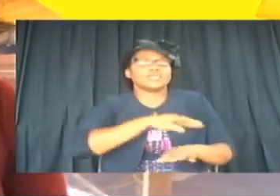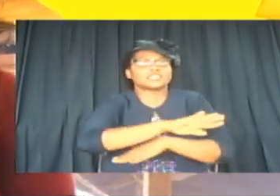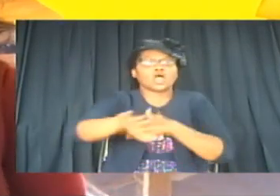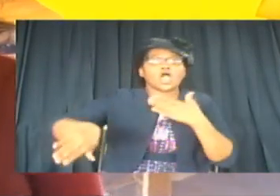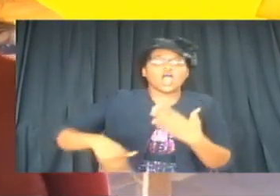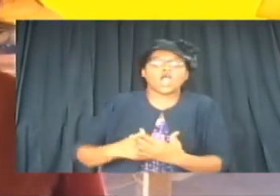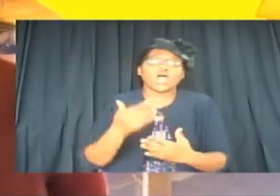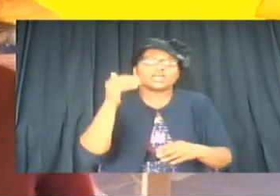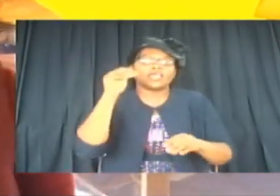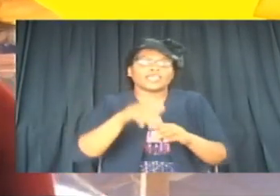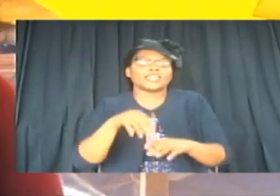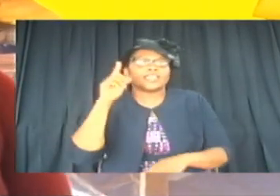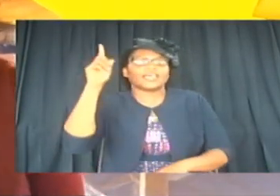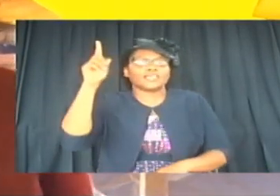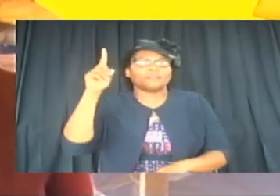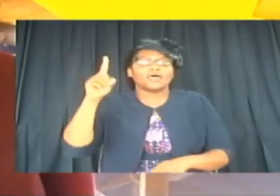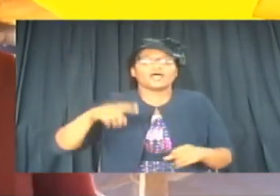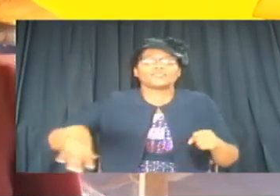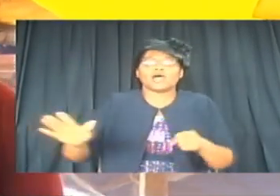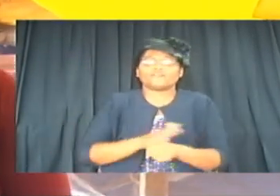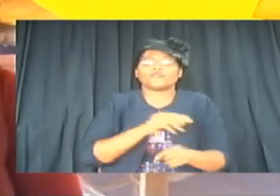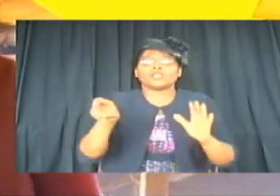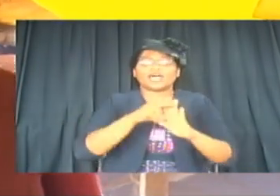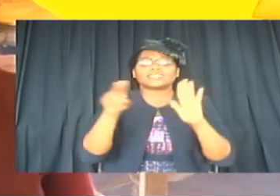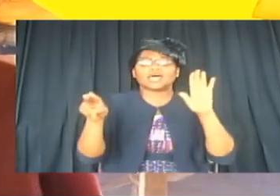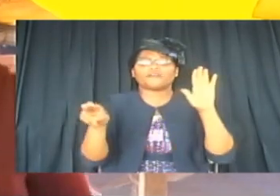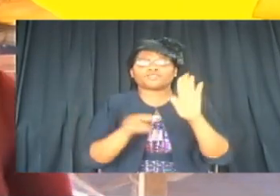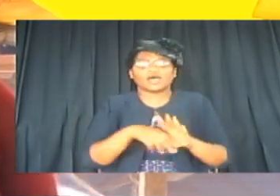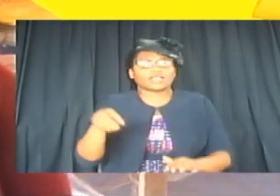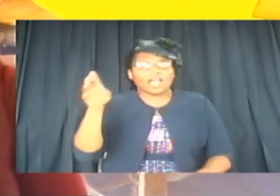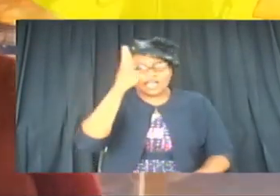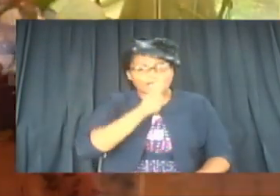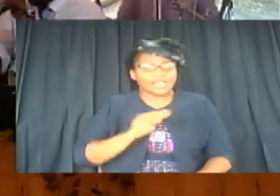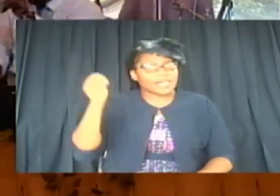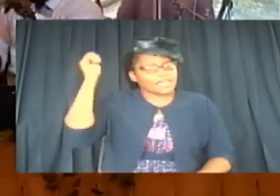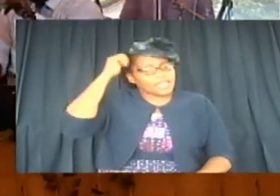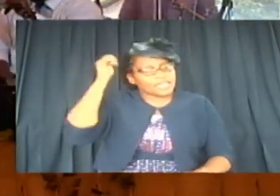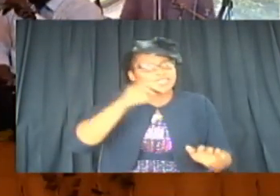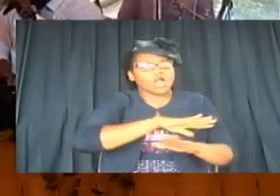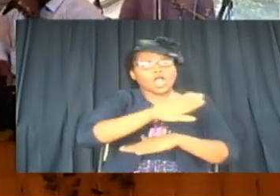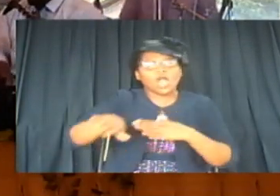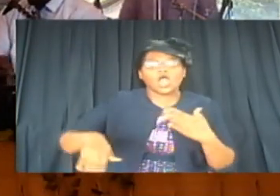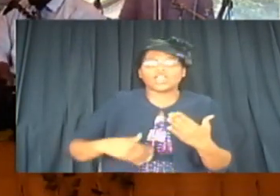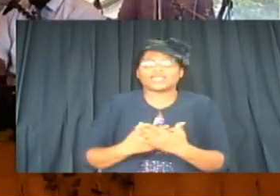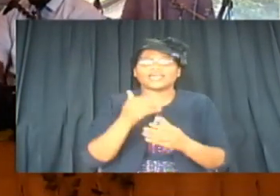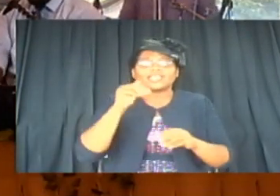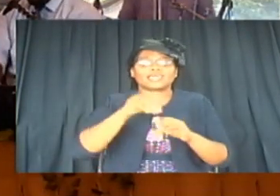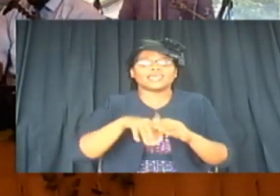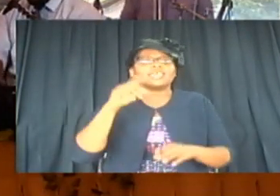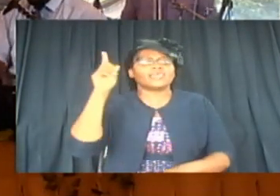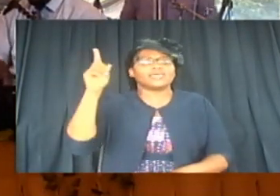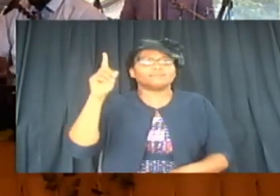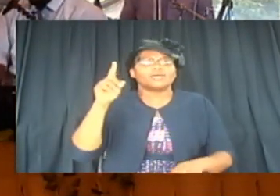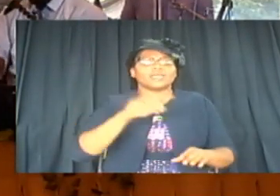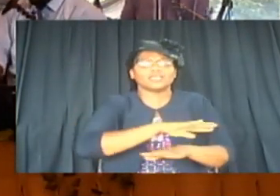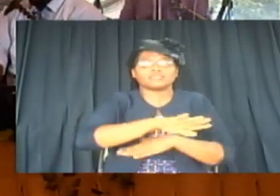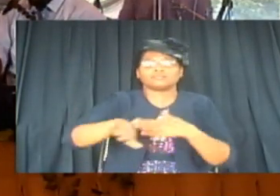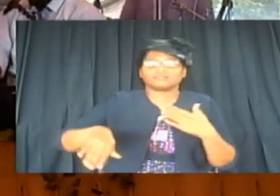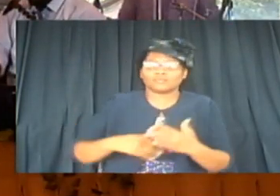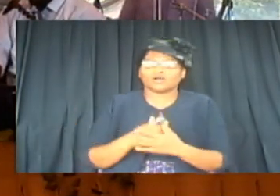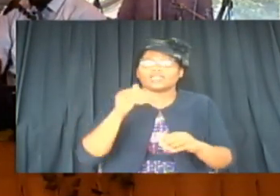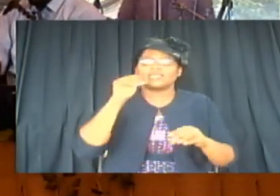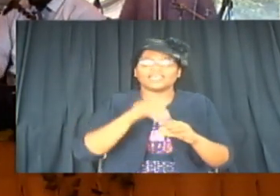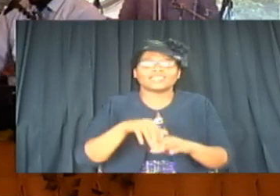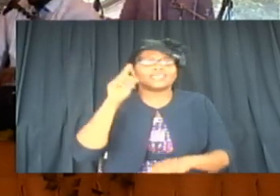yes. It's all in Him. The fullness of the Godhead. It's all in Him. It's all in Him.